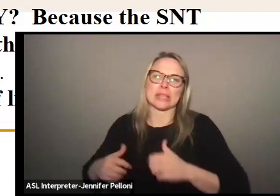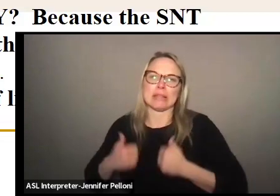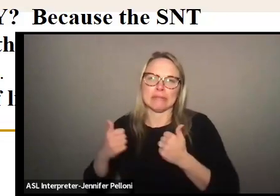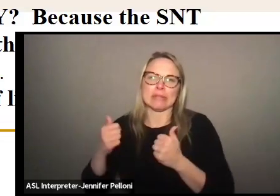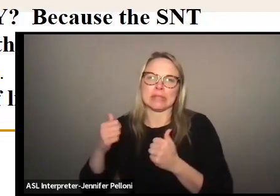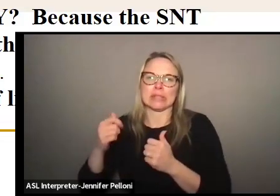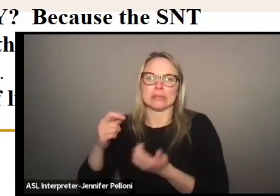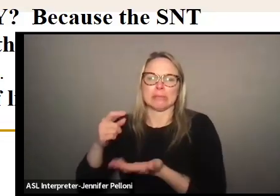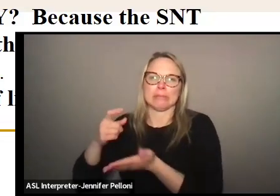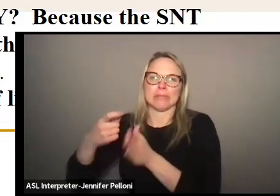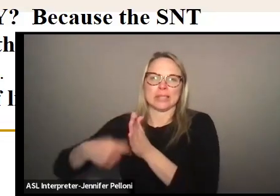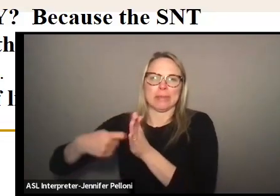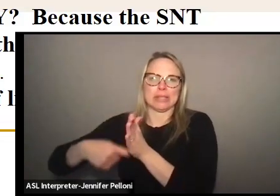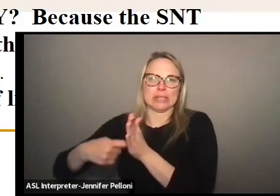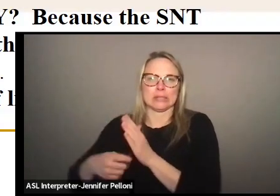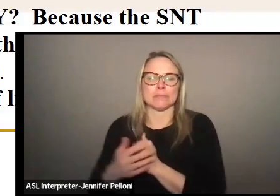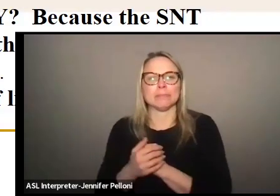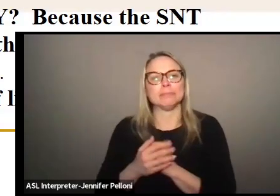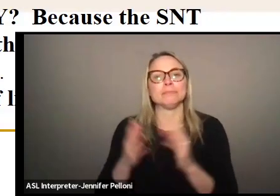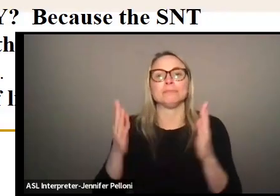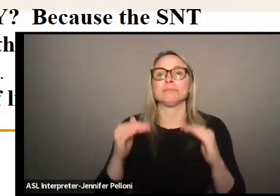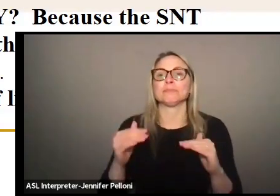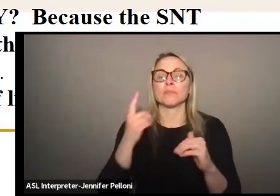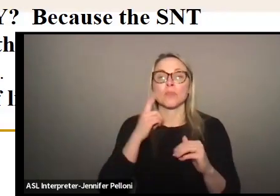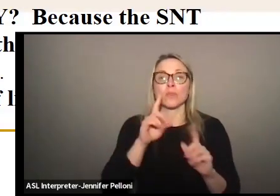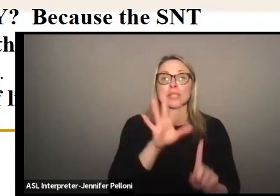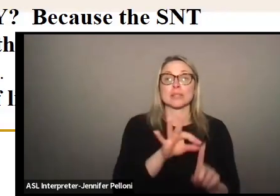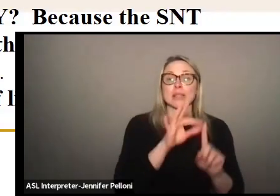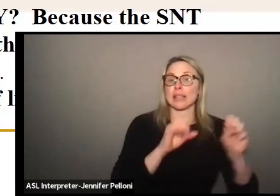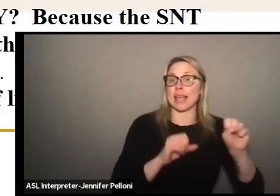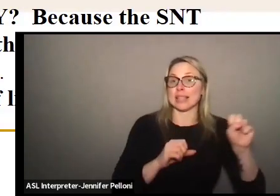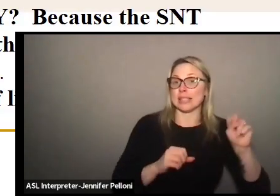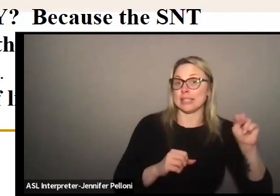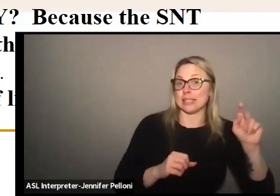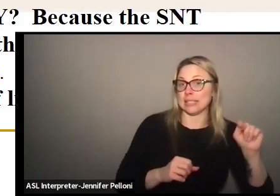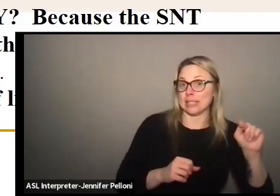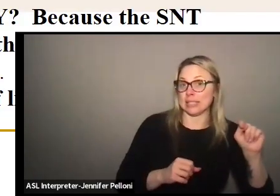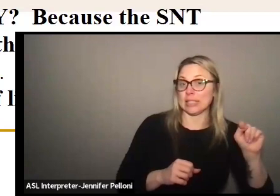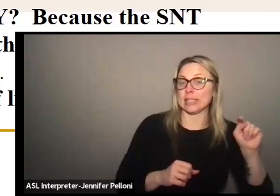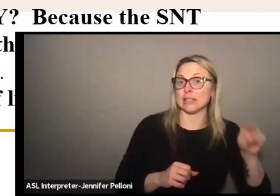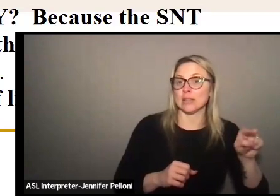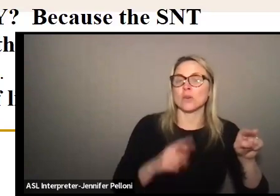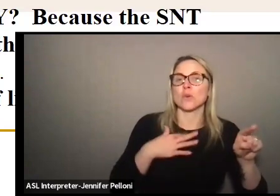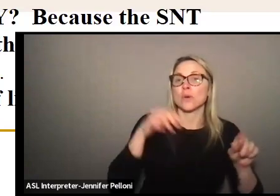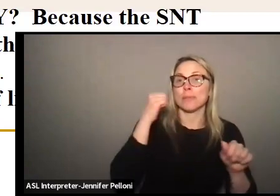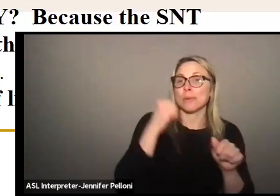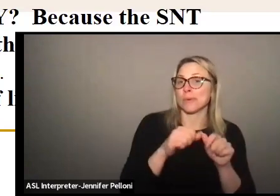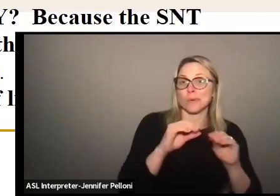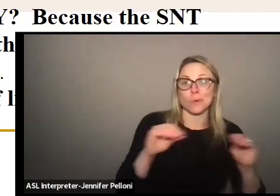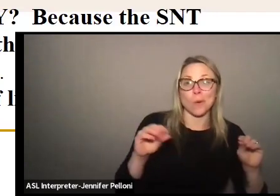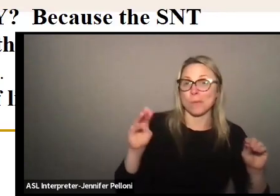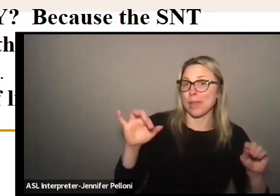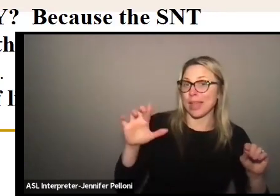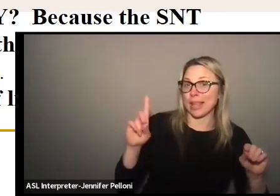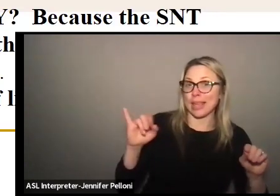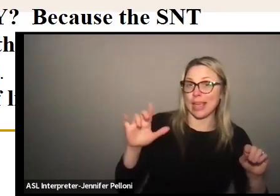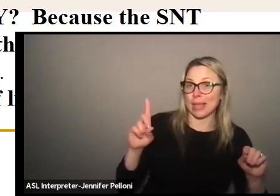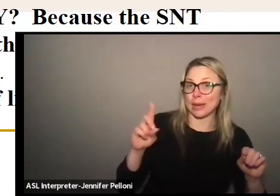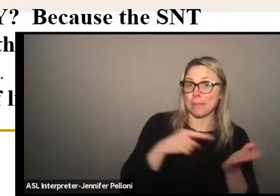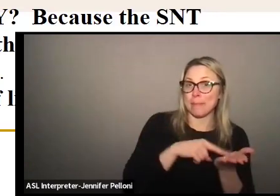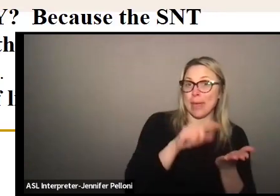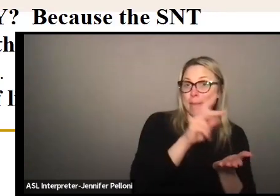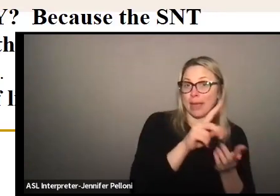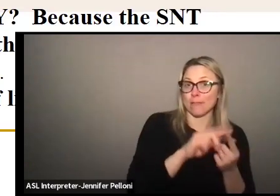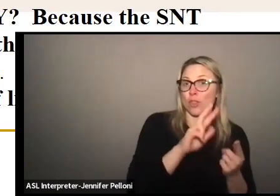expenses. And for the special needs trust, remember, there's no Medicaid payback for third-party